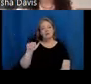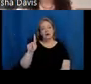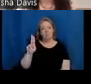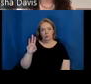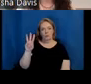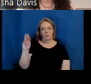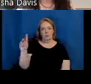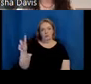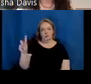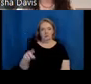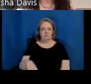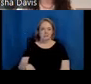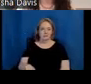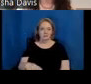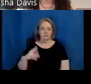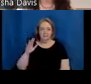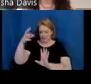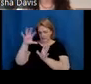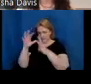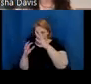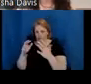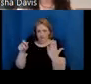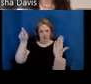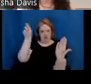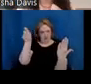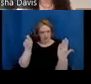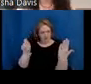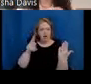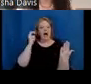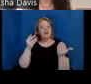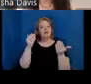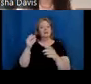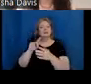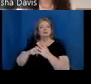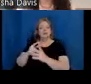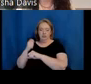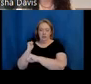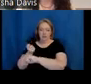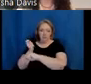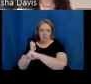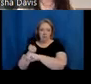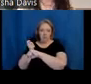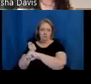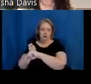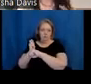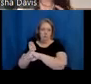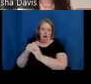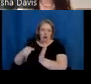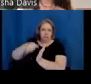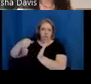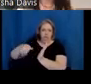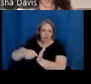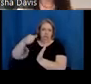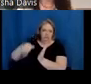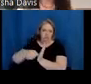And then he starts the chiseling process. So here he has a mallet in one hand, a gouge or a chisel in the other hand, and he's